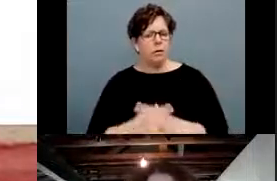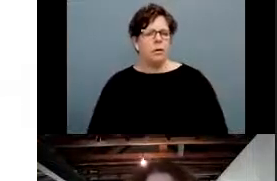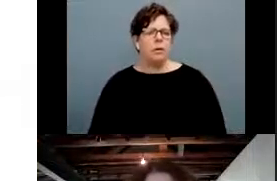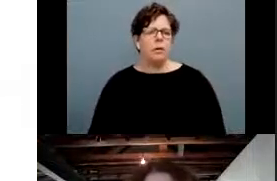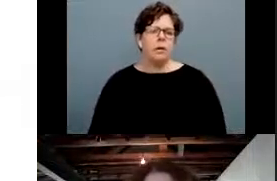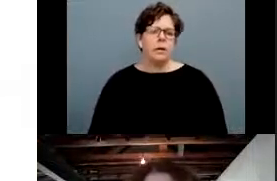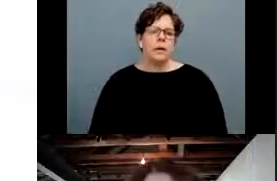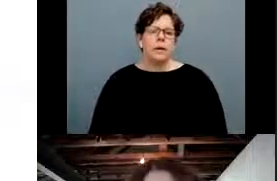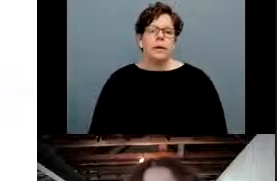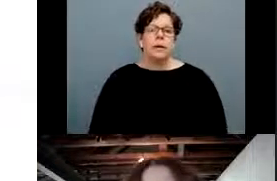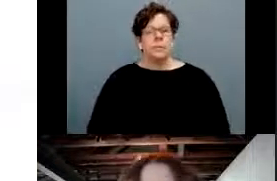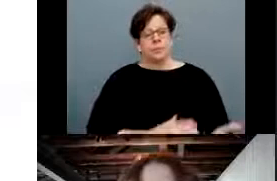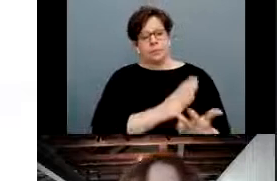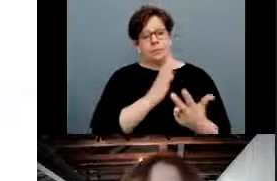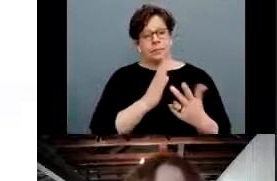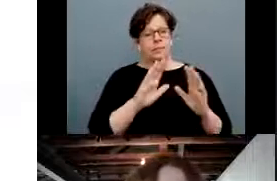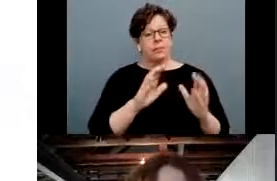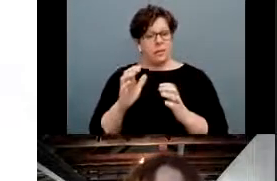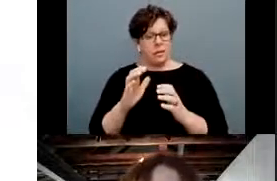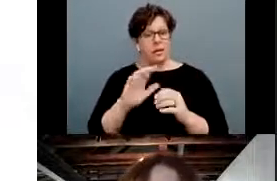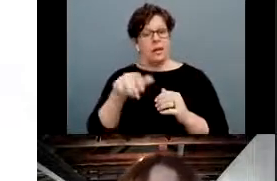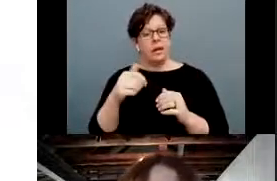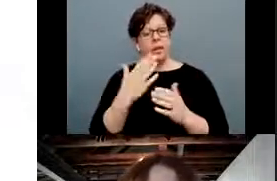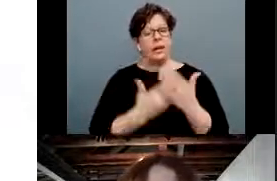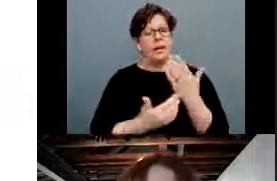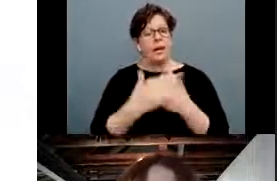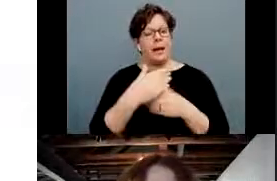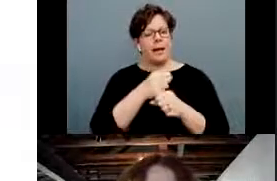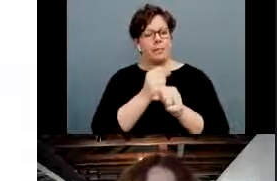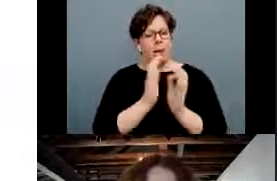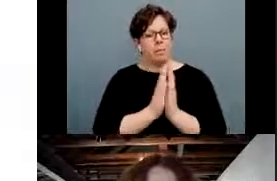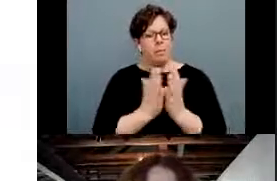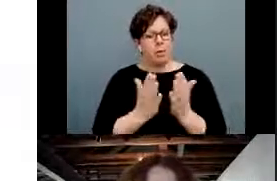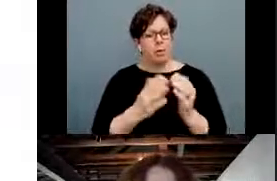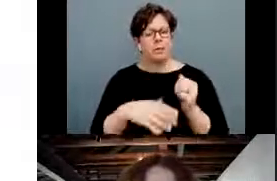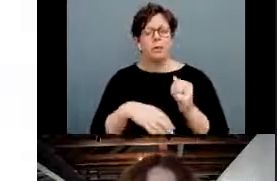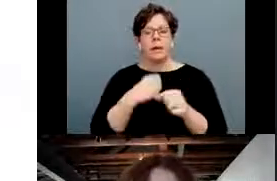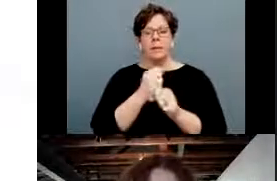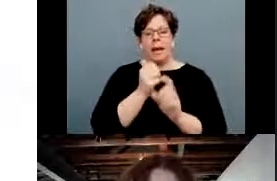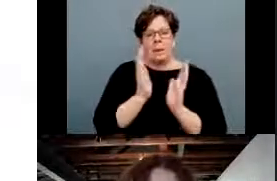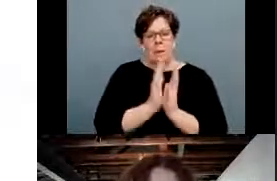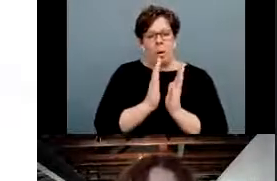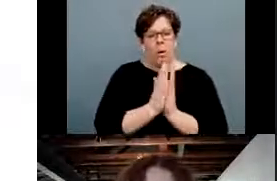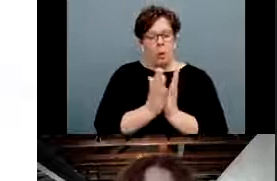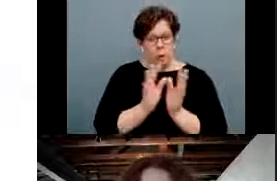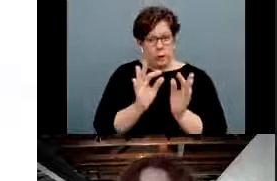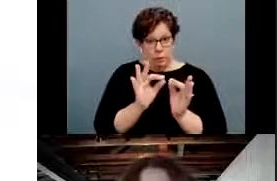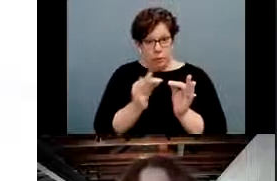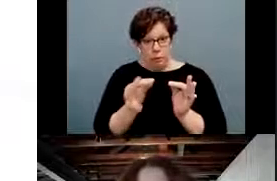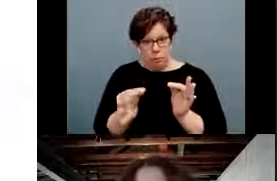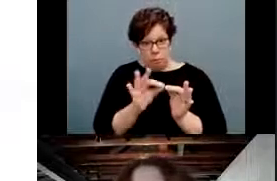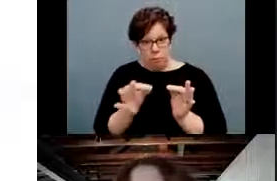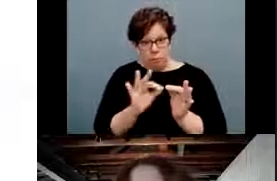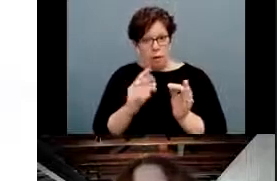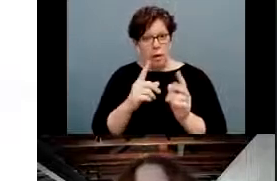Another category of Castle's works are his handmade books. He created small books with interior pages made from found